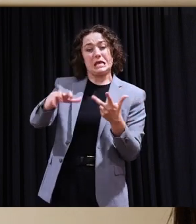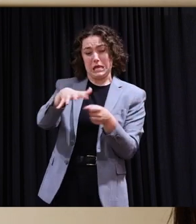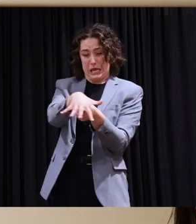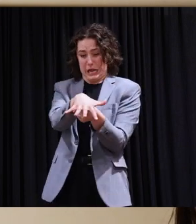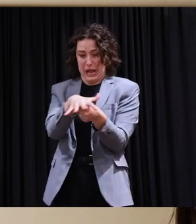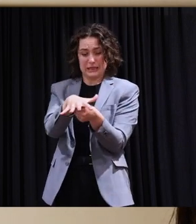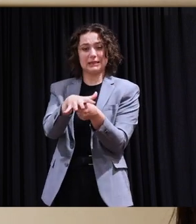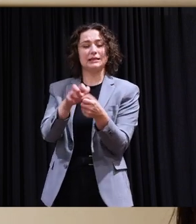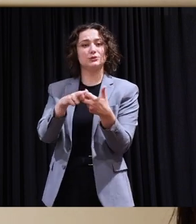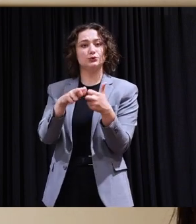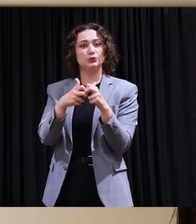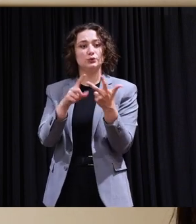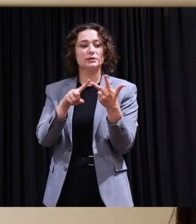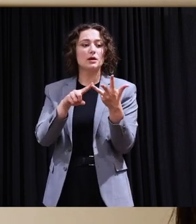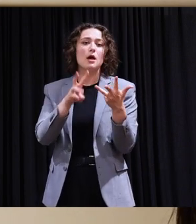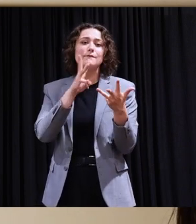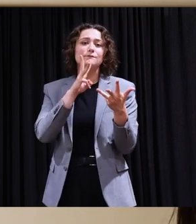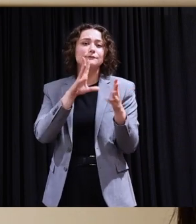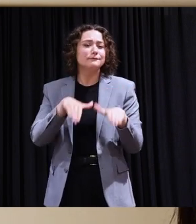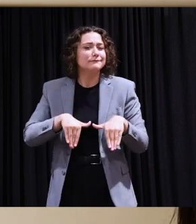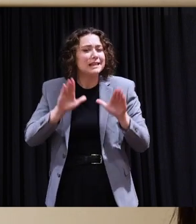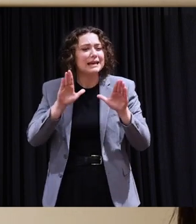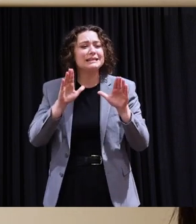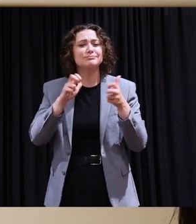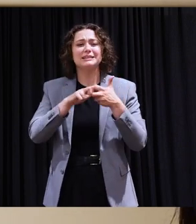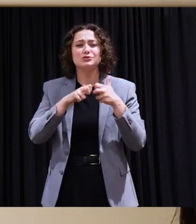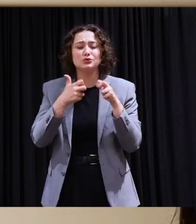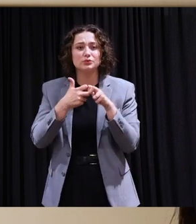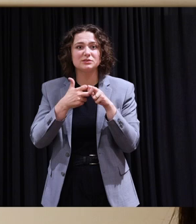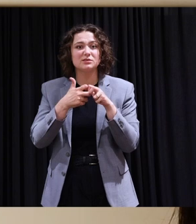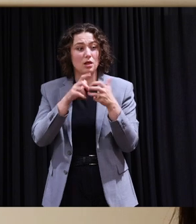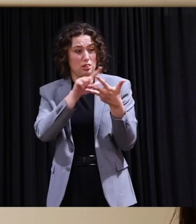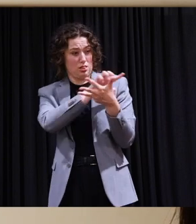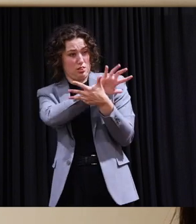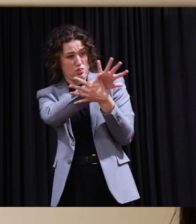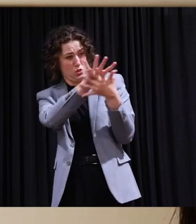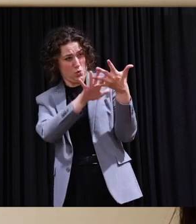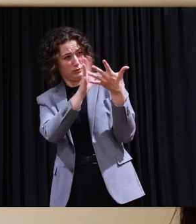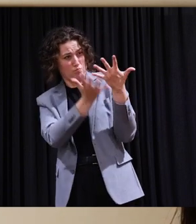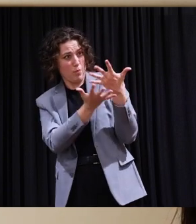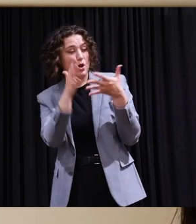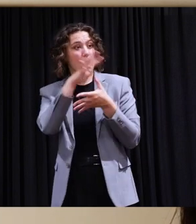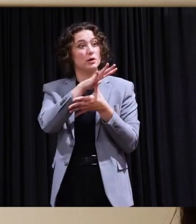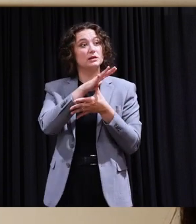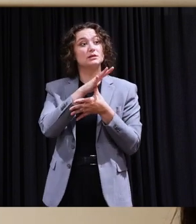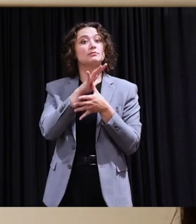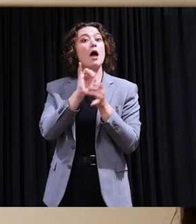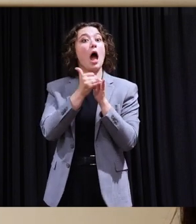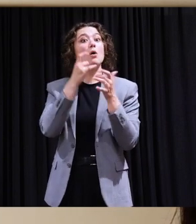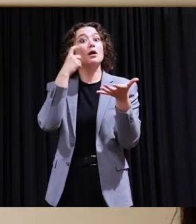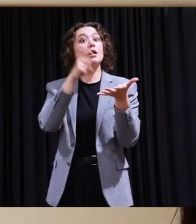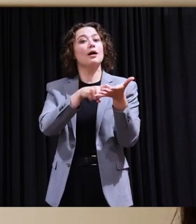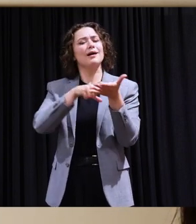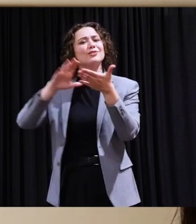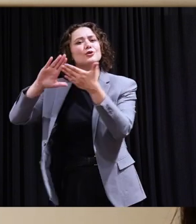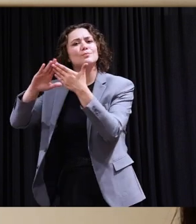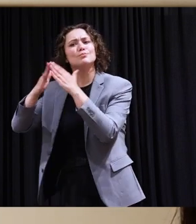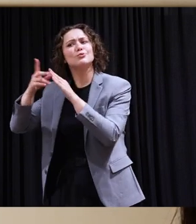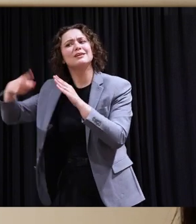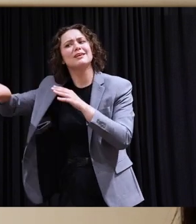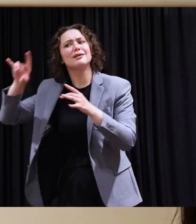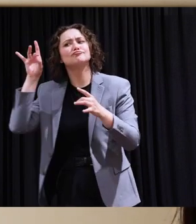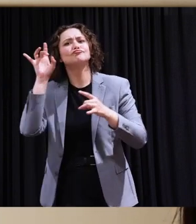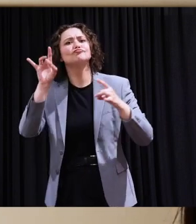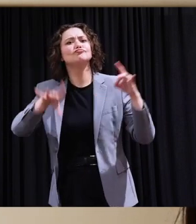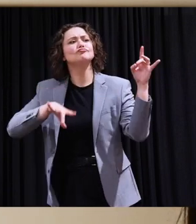where there are flooding issues, have those priorities be identified by the community so we can then bring in the resources to help that community